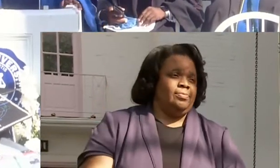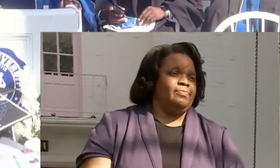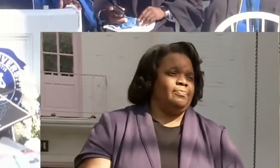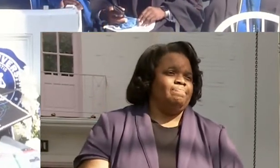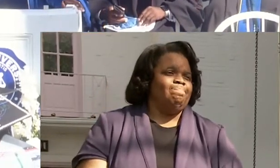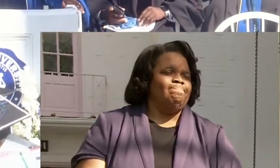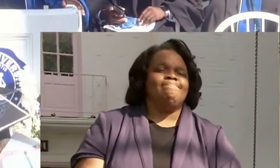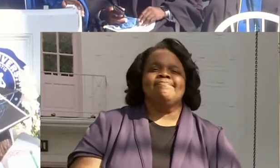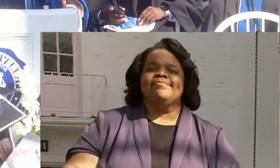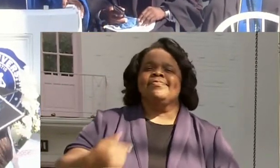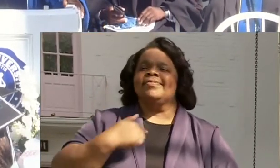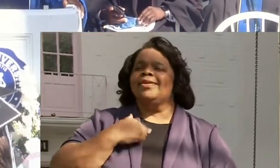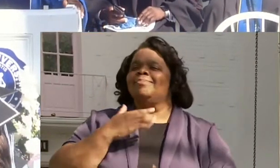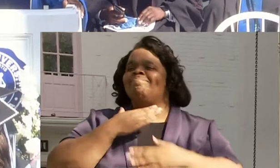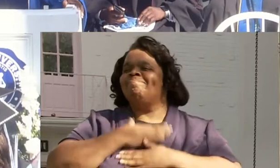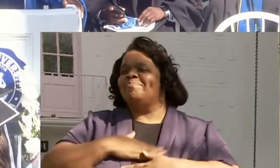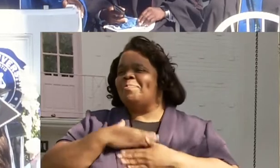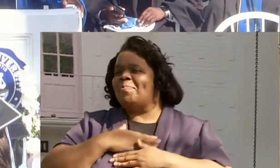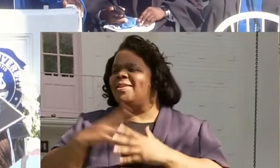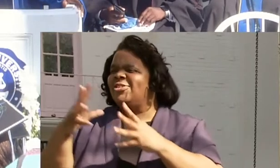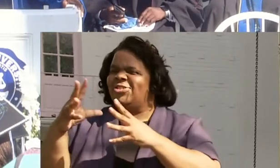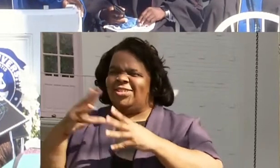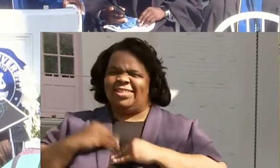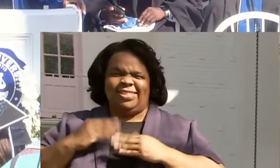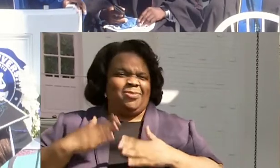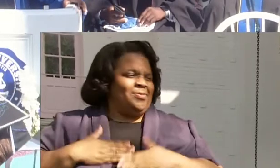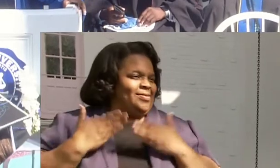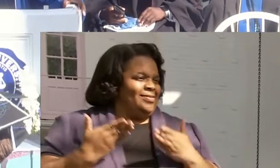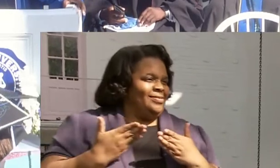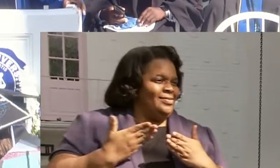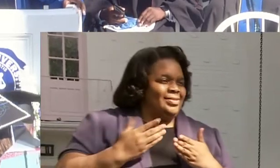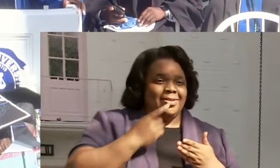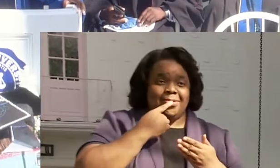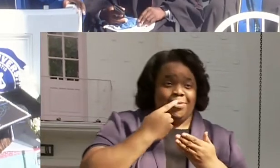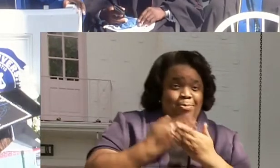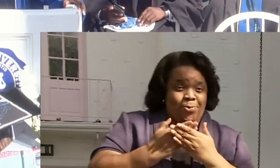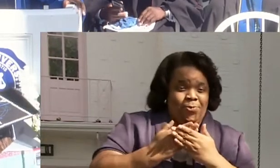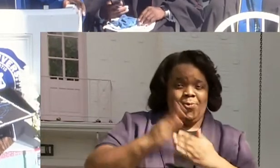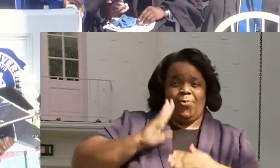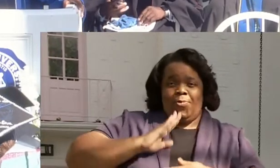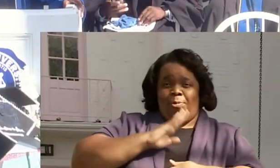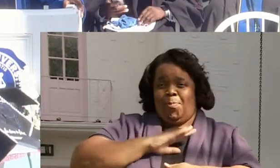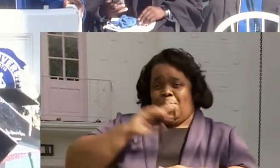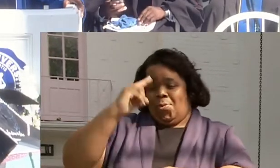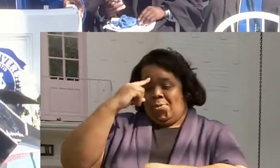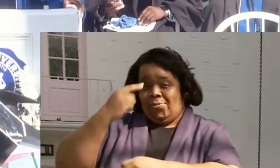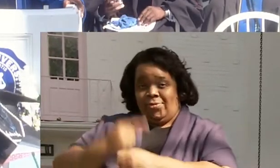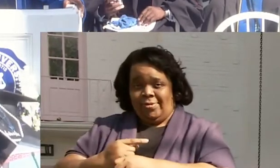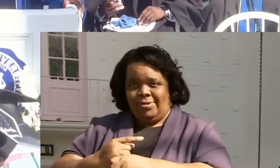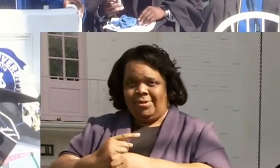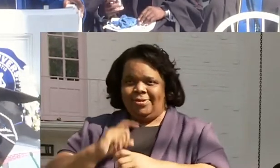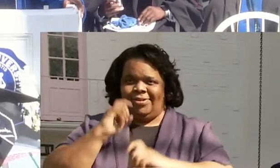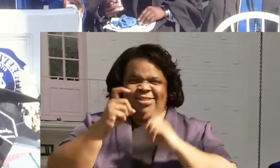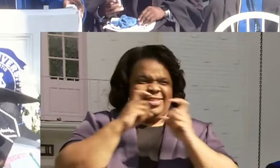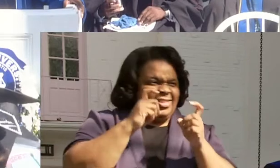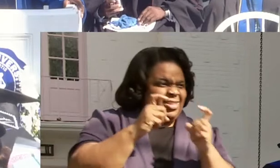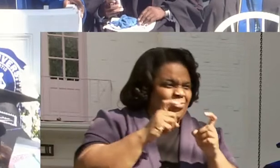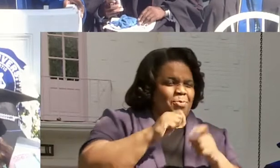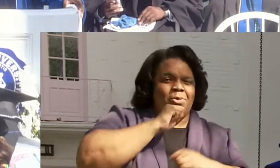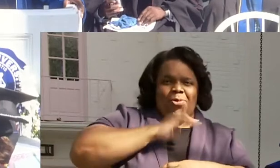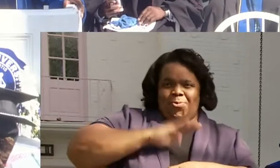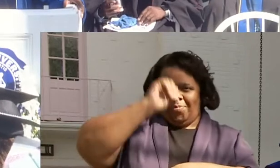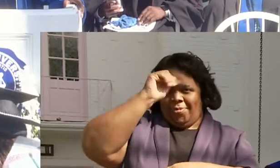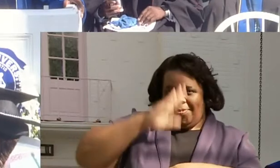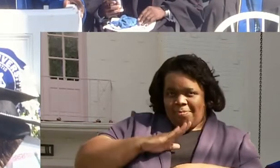I am pleased to accept the faculty's recommendation and the approval of the Board of Trustees to confer upon these women and men the degree of